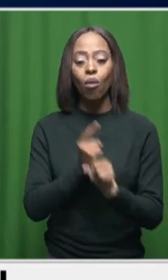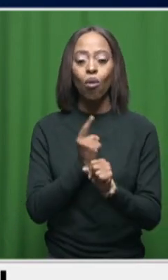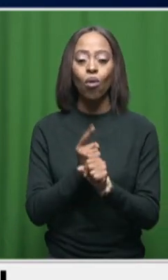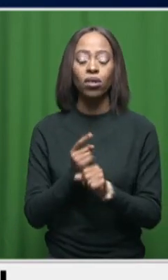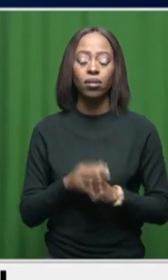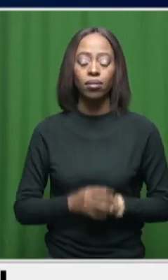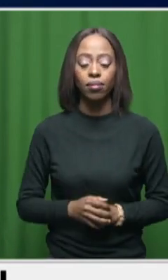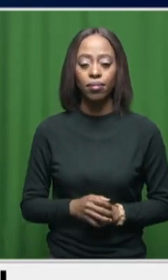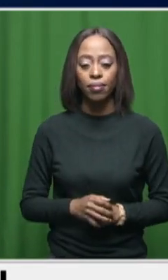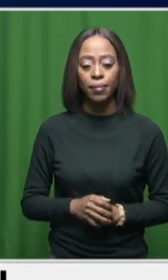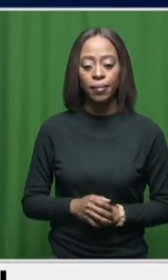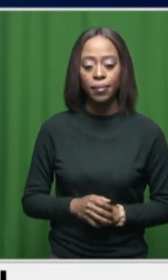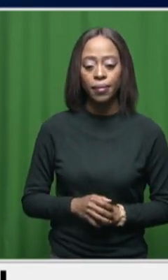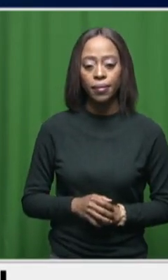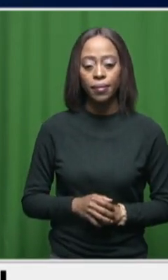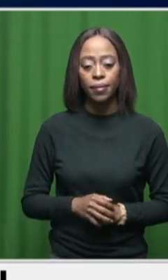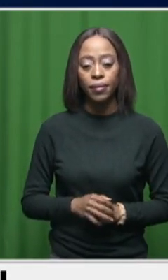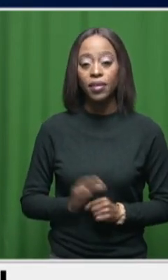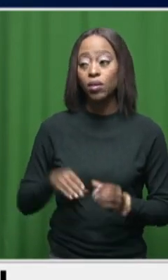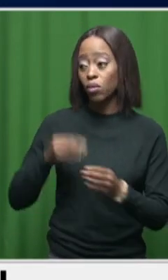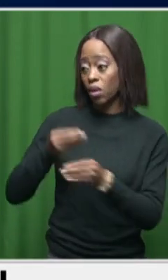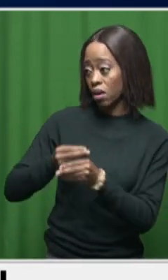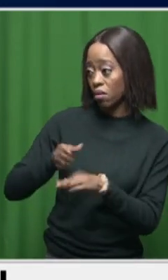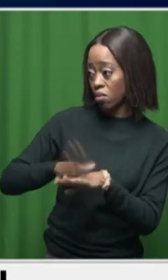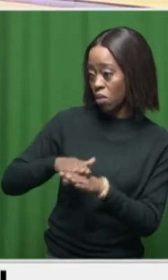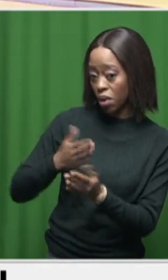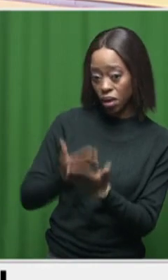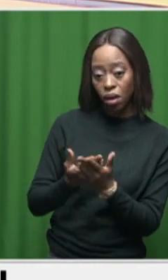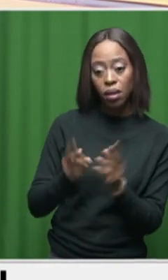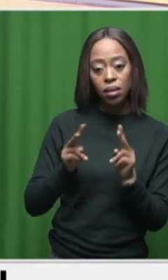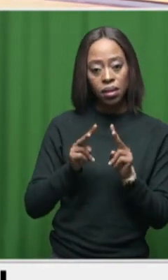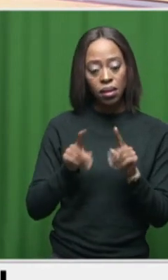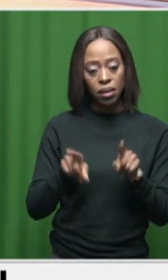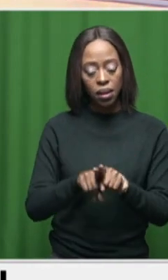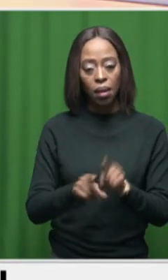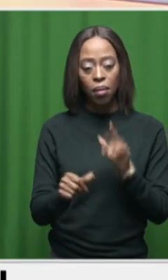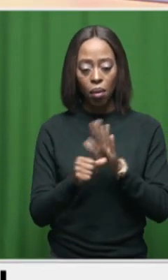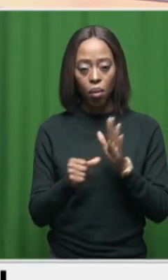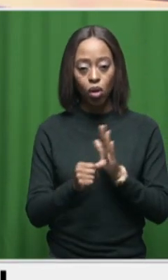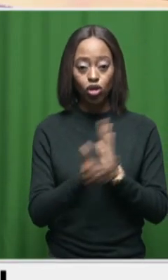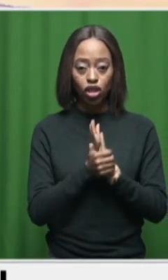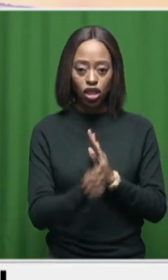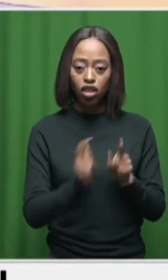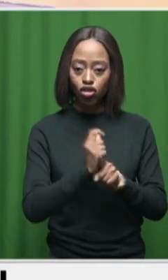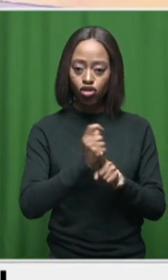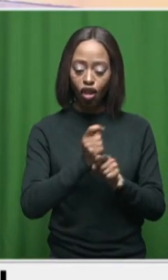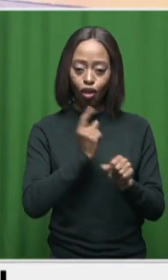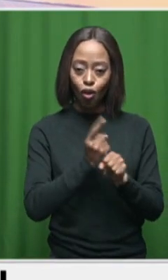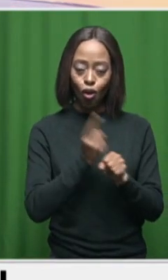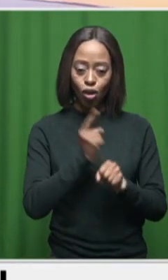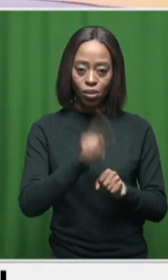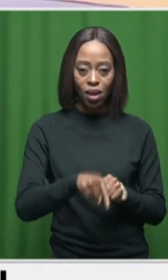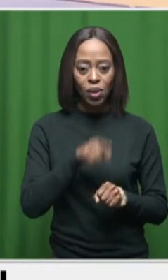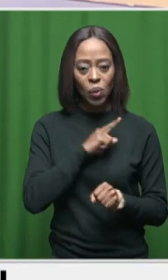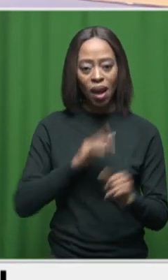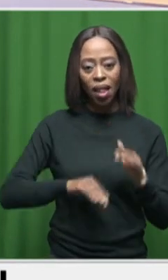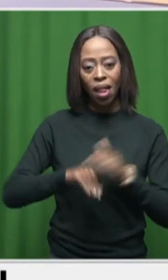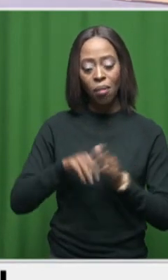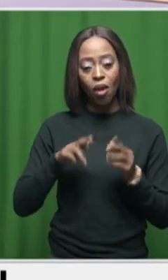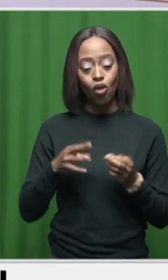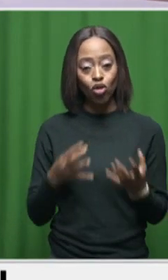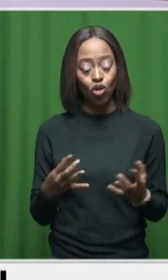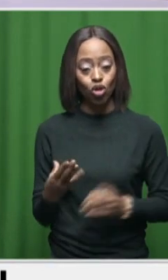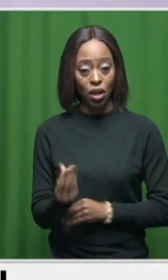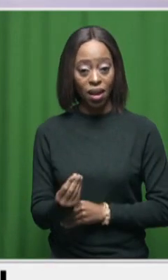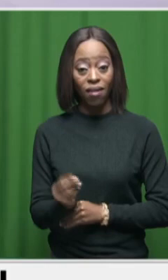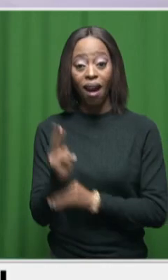time. If I can maybe jump in as well, I think it's important to reskill and upskill your staff. I think we have a limited amount of resources. I